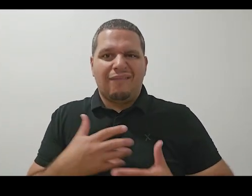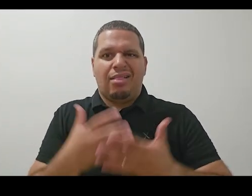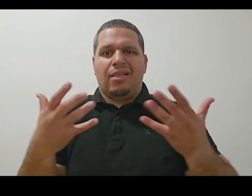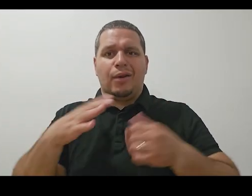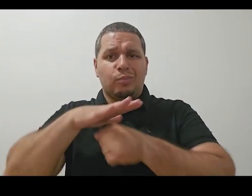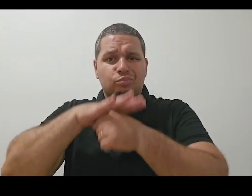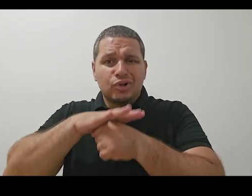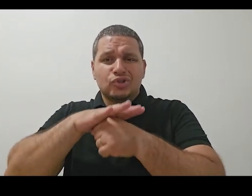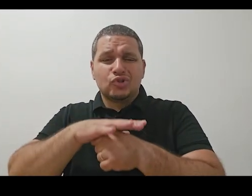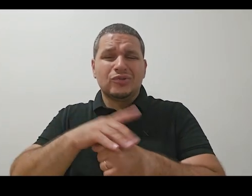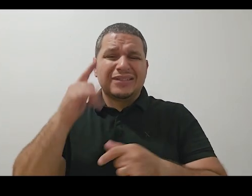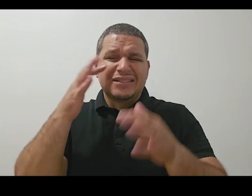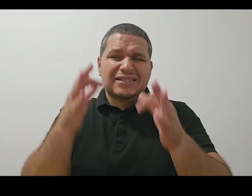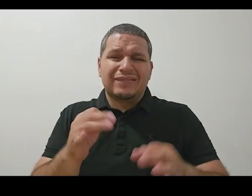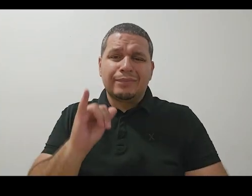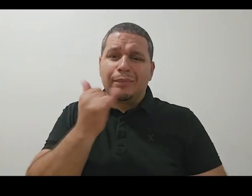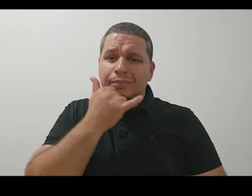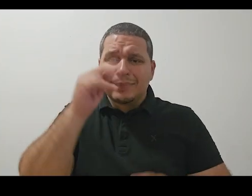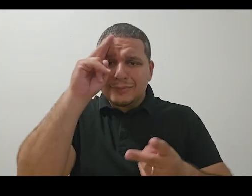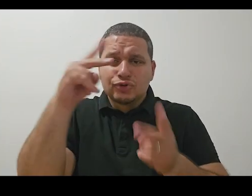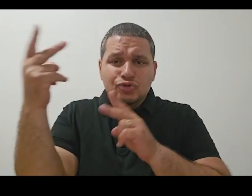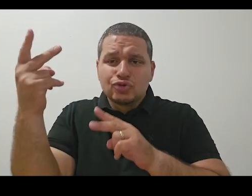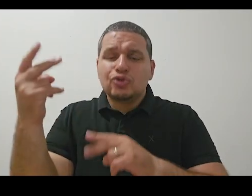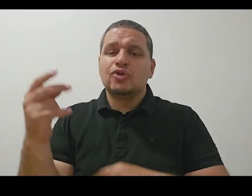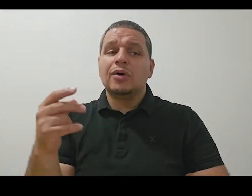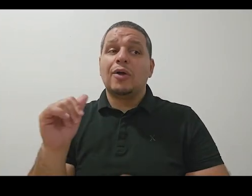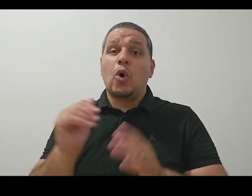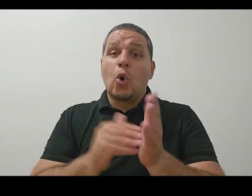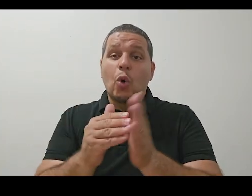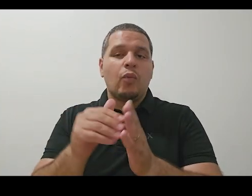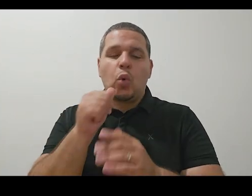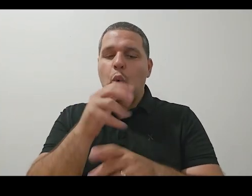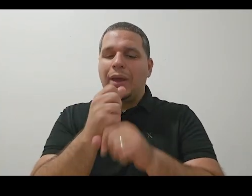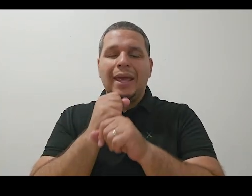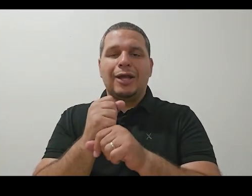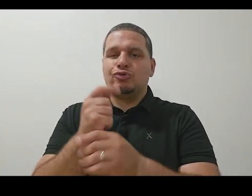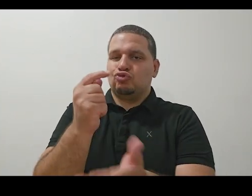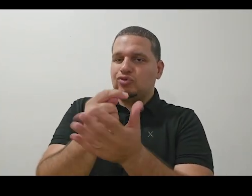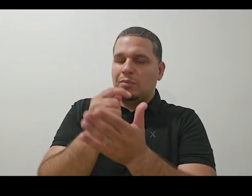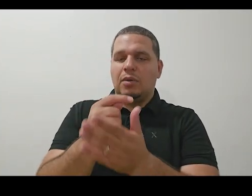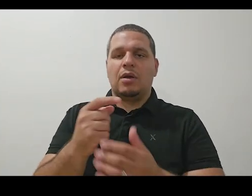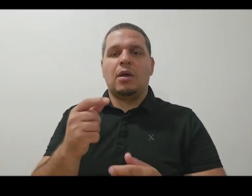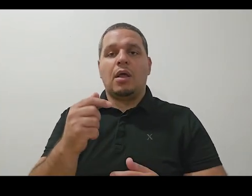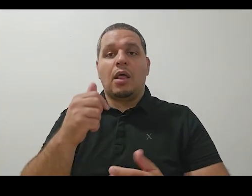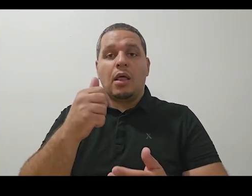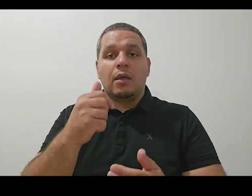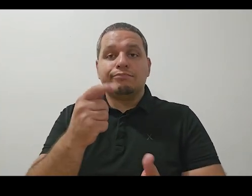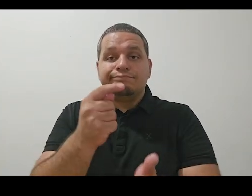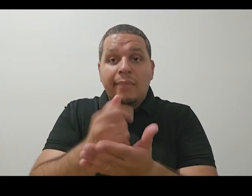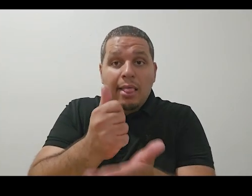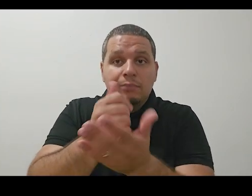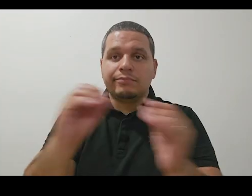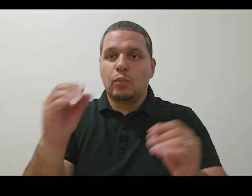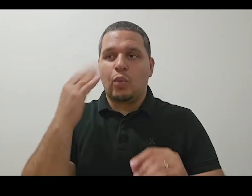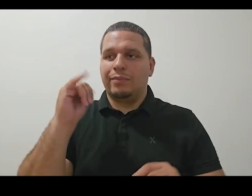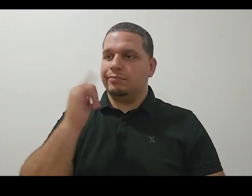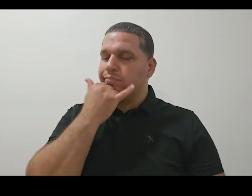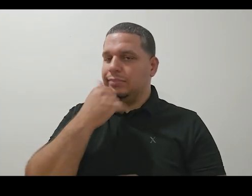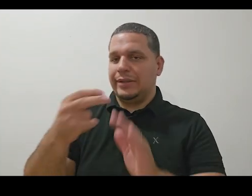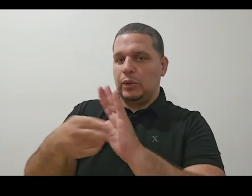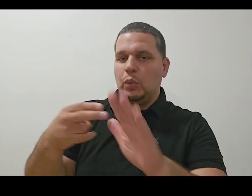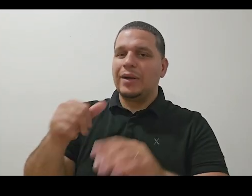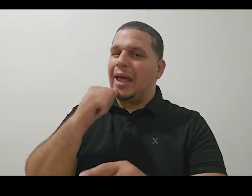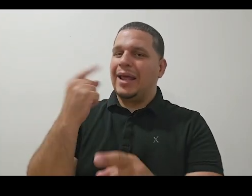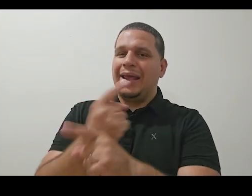we're definitely misunderstood. And for that reason, we don't always get treatment and help because it leads to underdiagnosis and inadequate care because